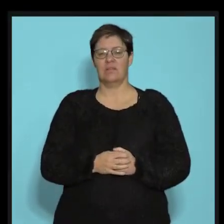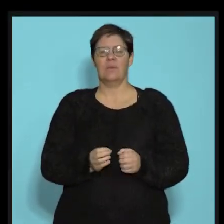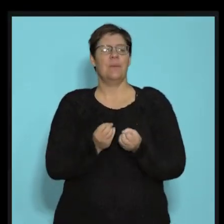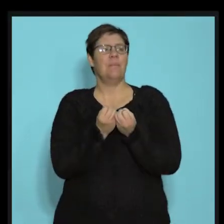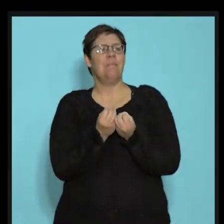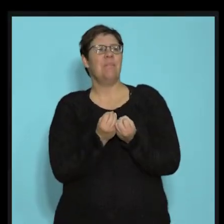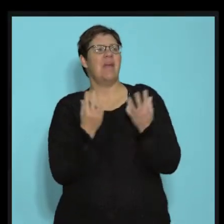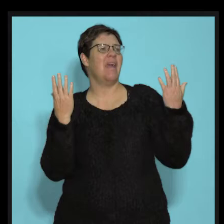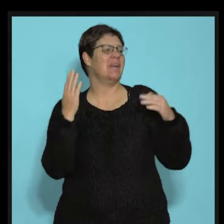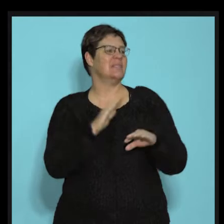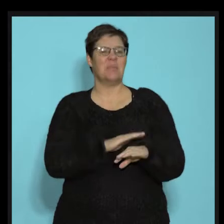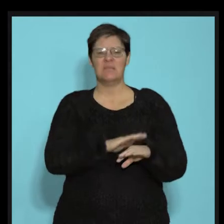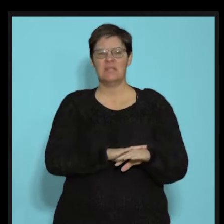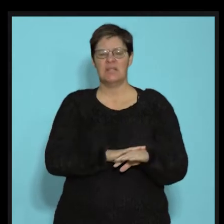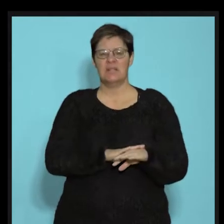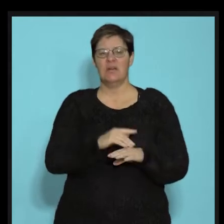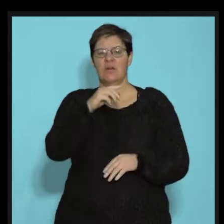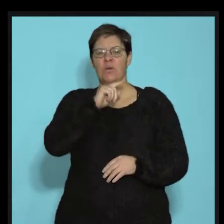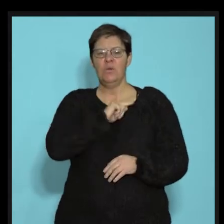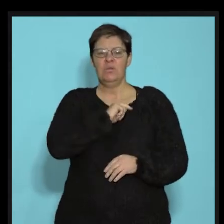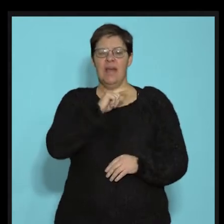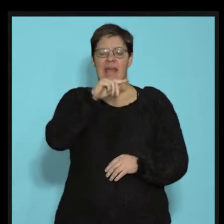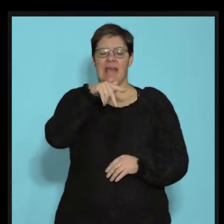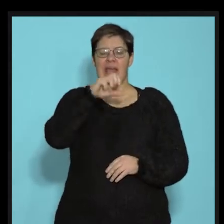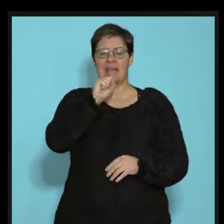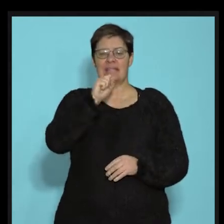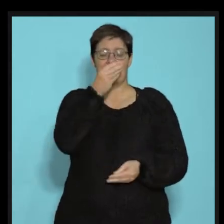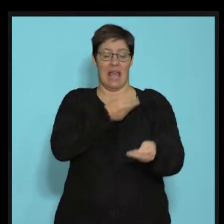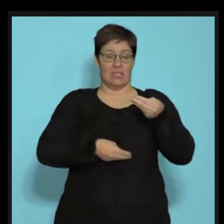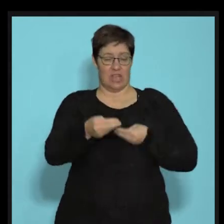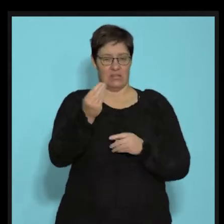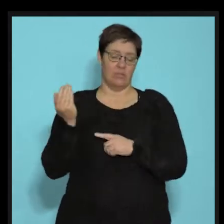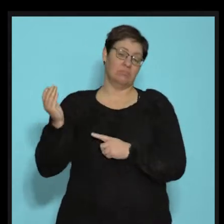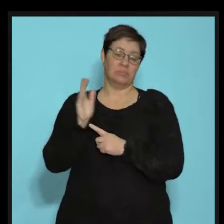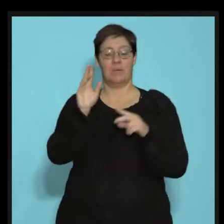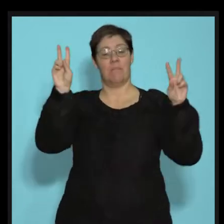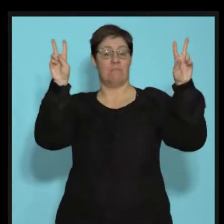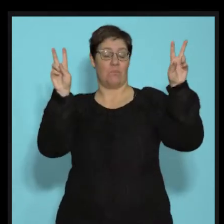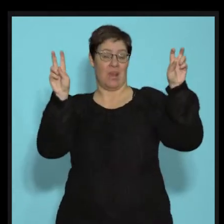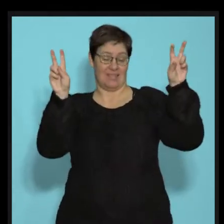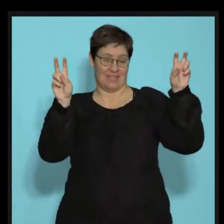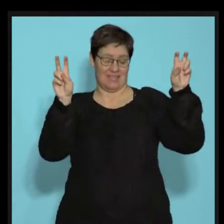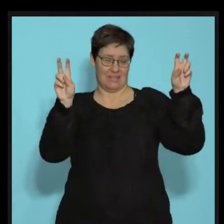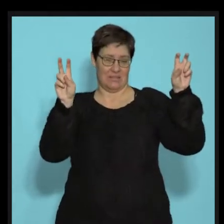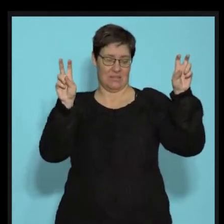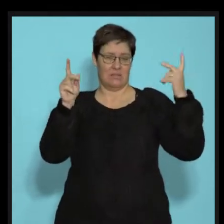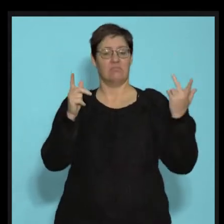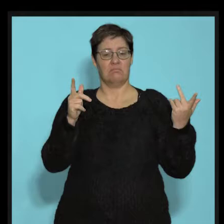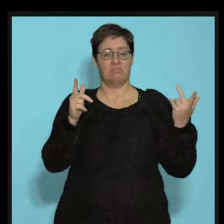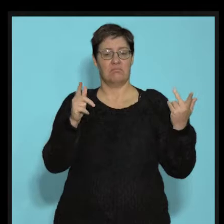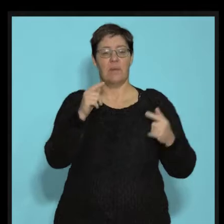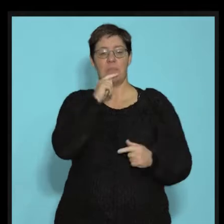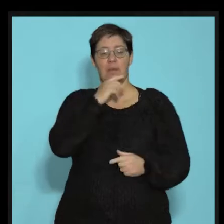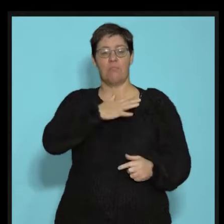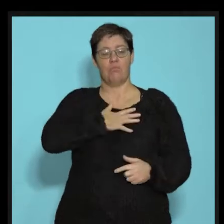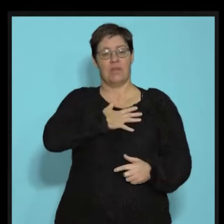so very often when I use the word gas exchange, and I've put it on the board in brackets here, we often